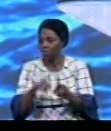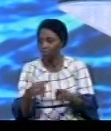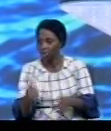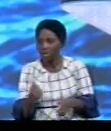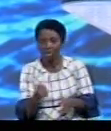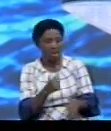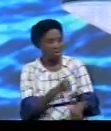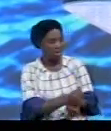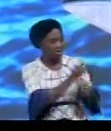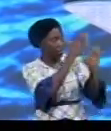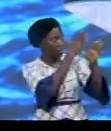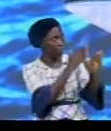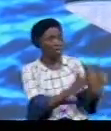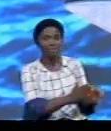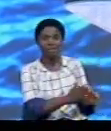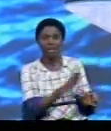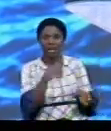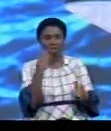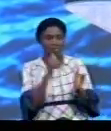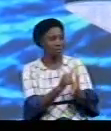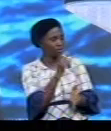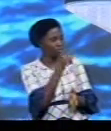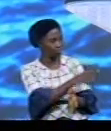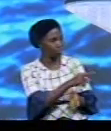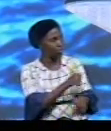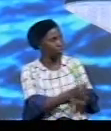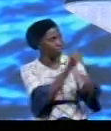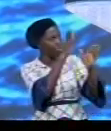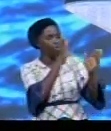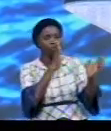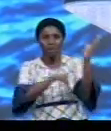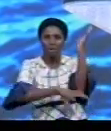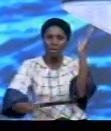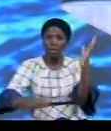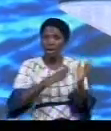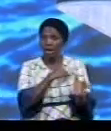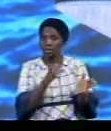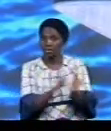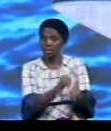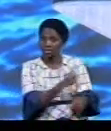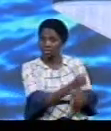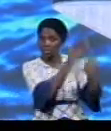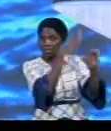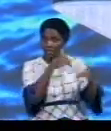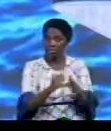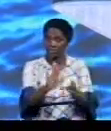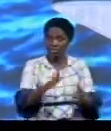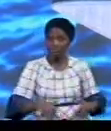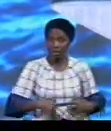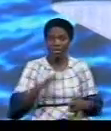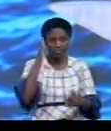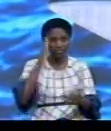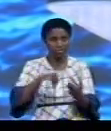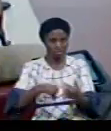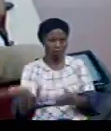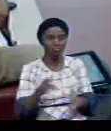says, mountain, be thou removed, and that mountain from your life will go